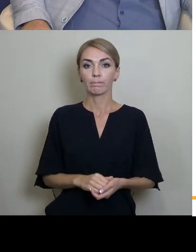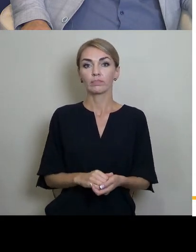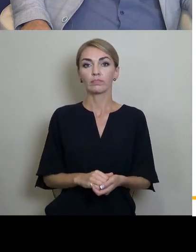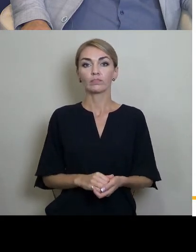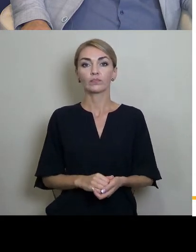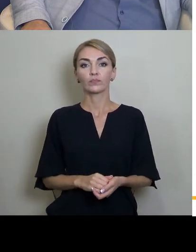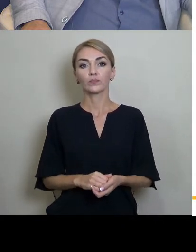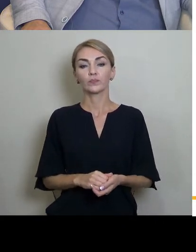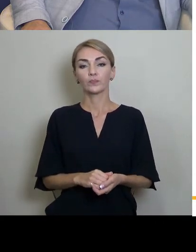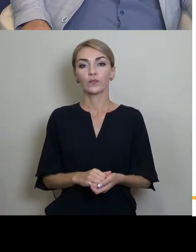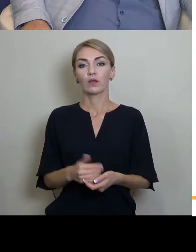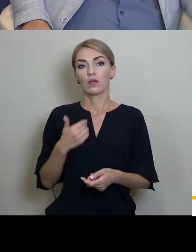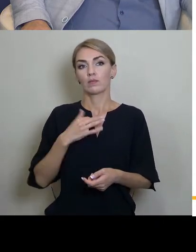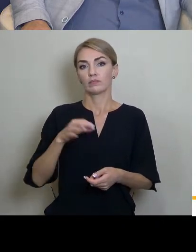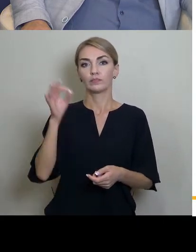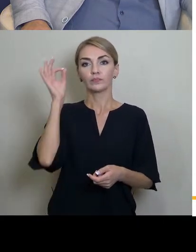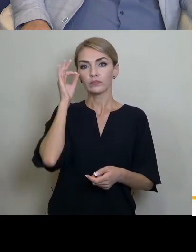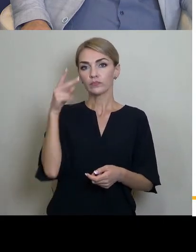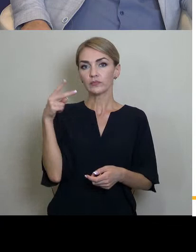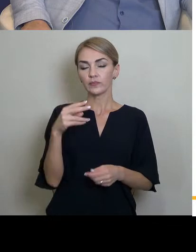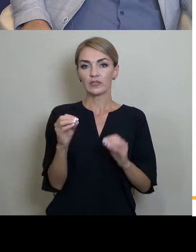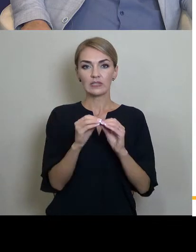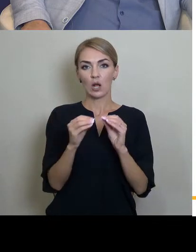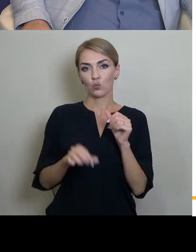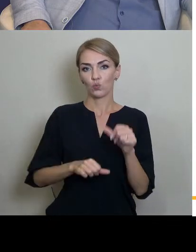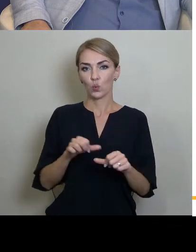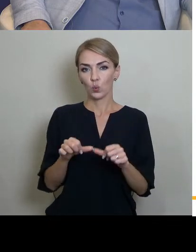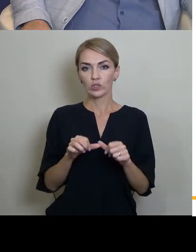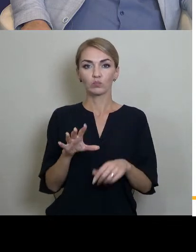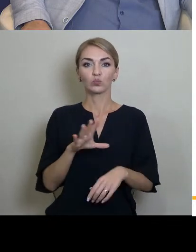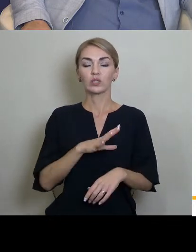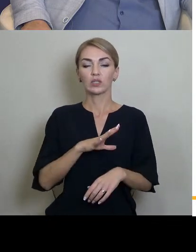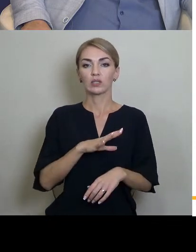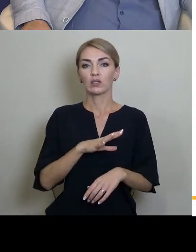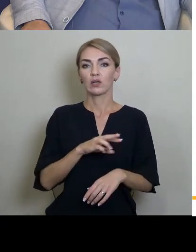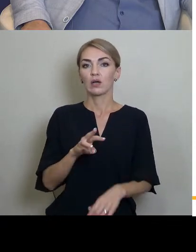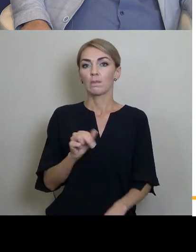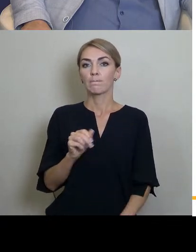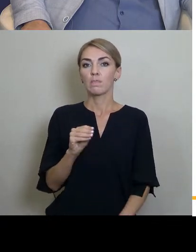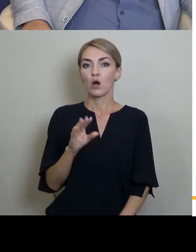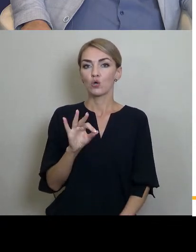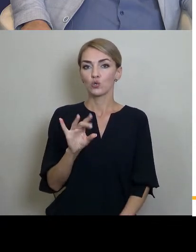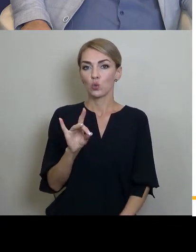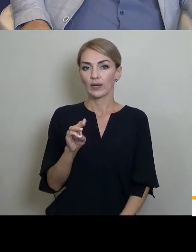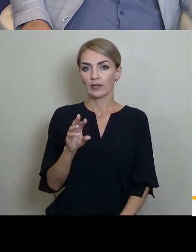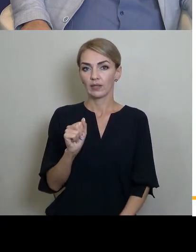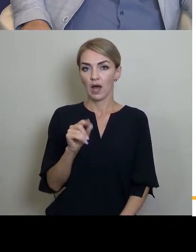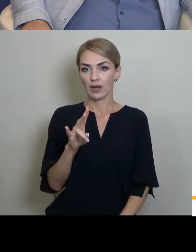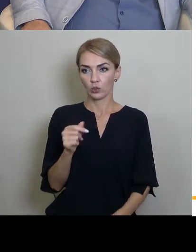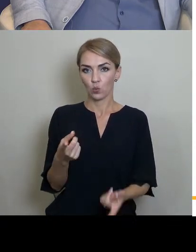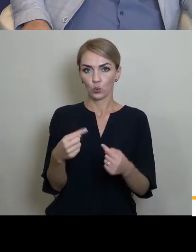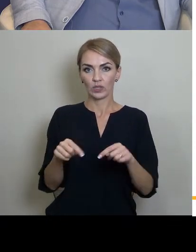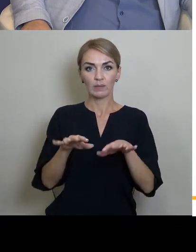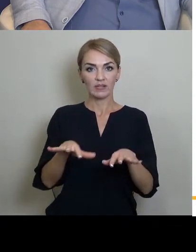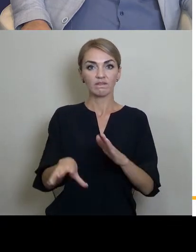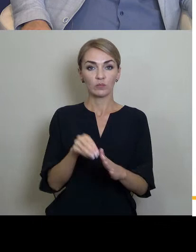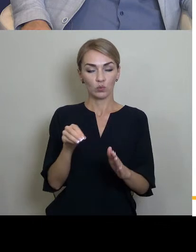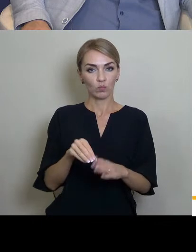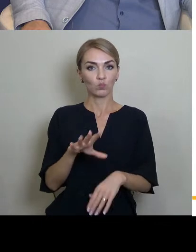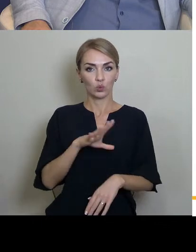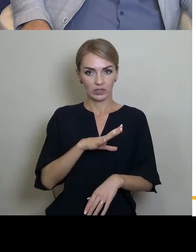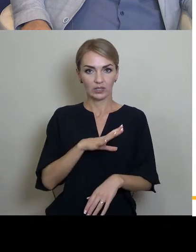to electoral systems. If I remember right, in 2010 we used to have the